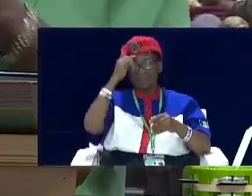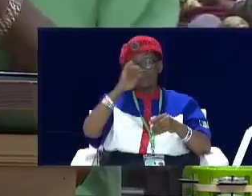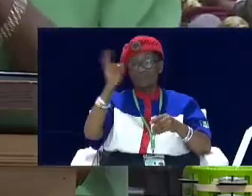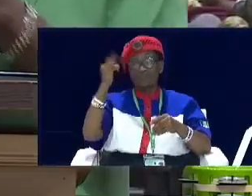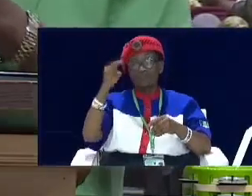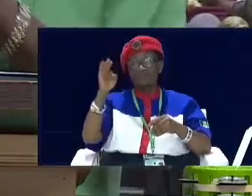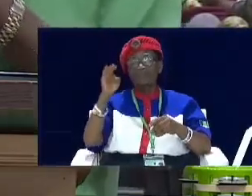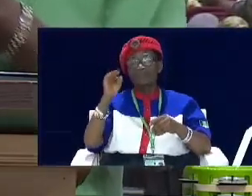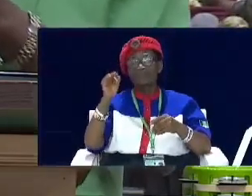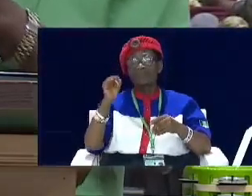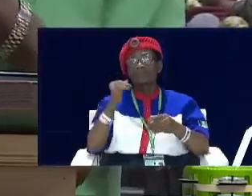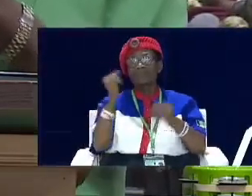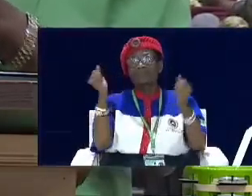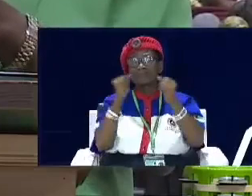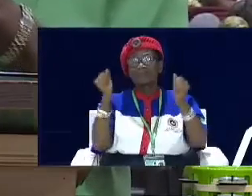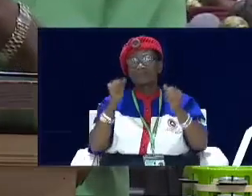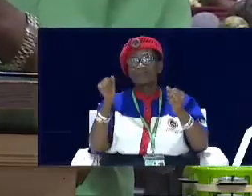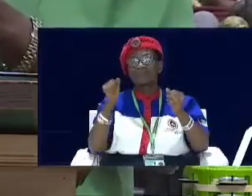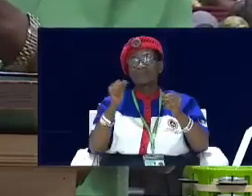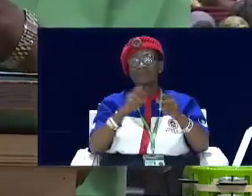Crying to him. To si nki gbe pe.